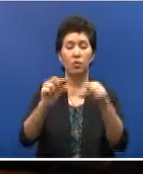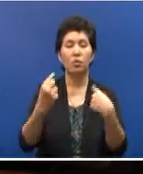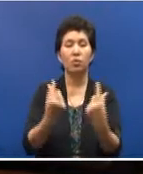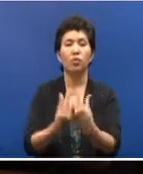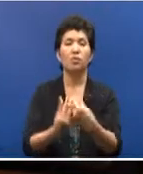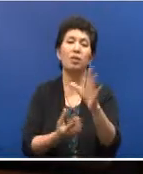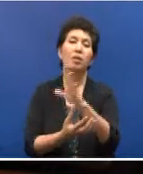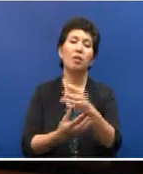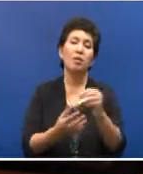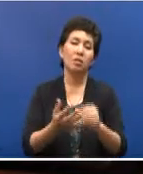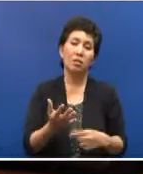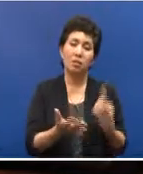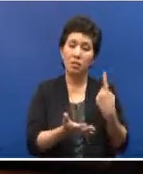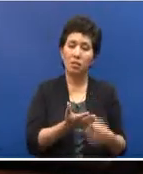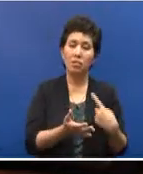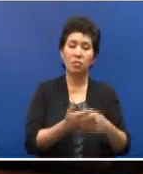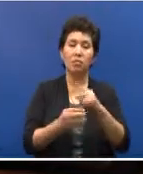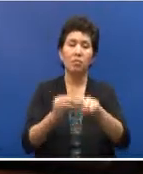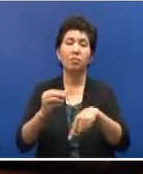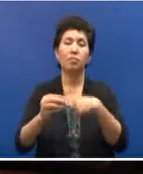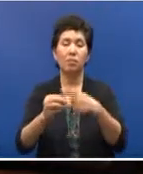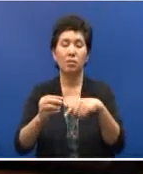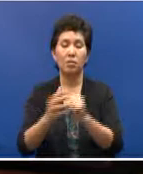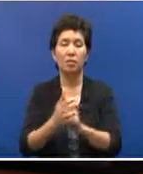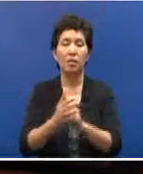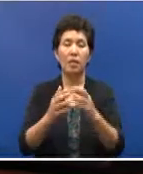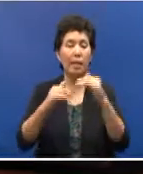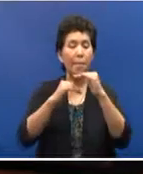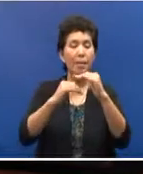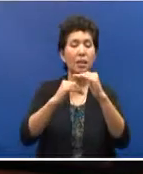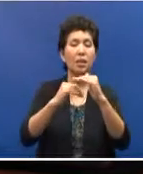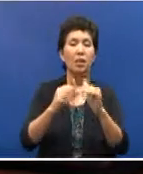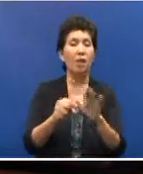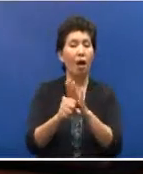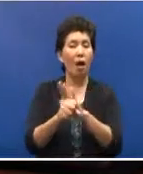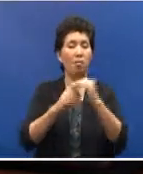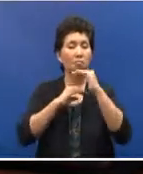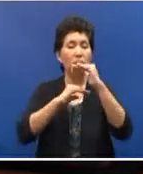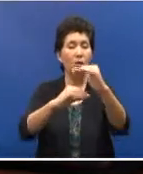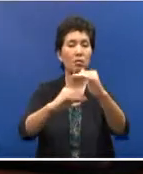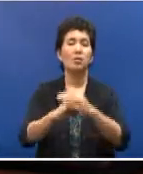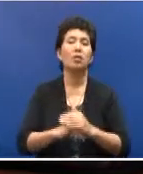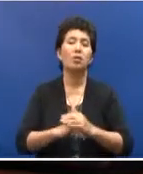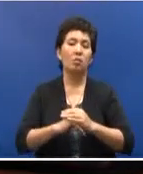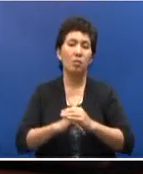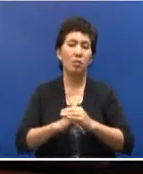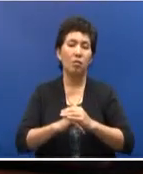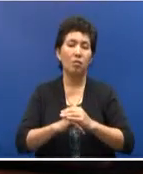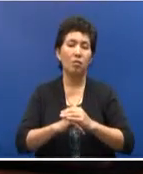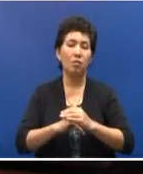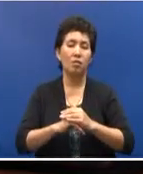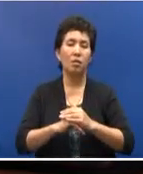okay, due to the limited resources. Okay, so they are struggling for the limited resources.